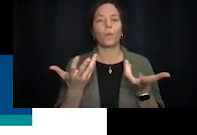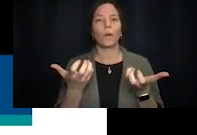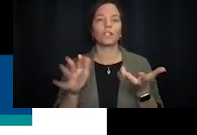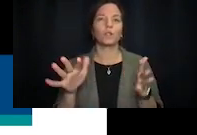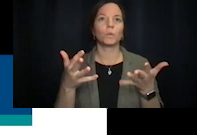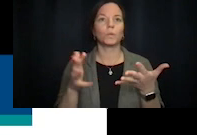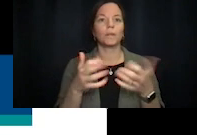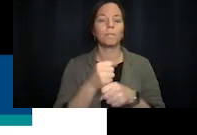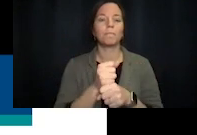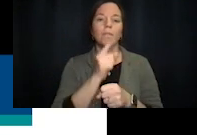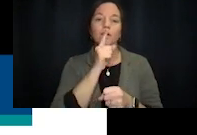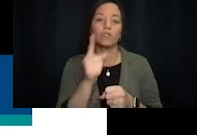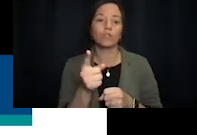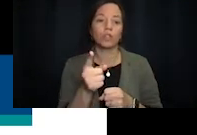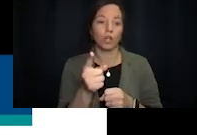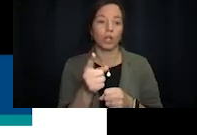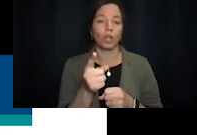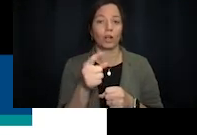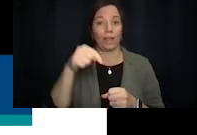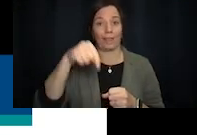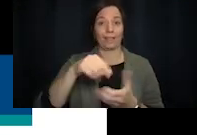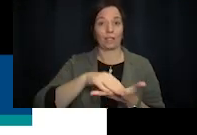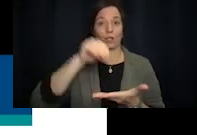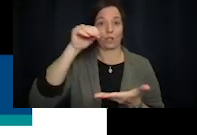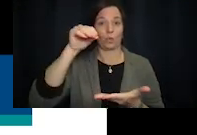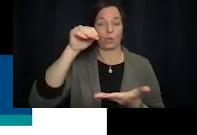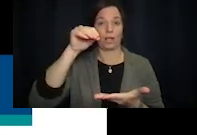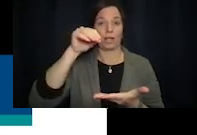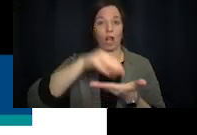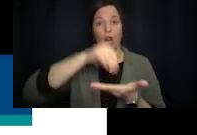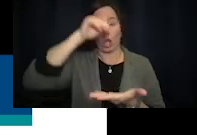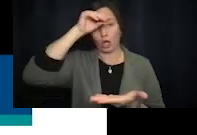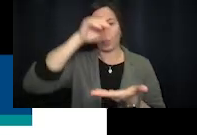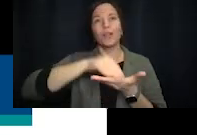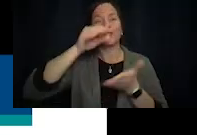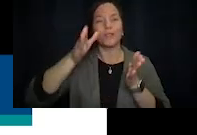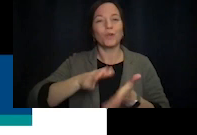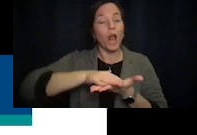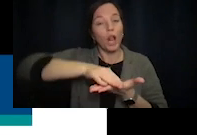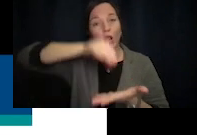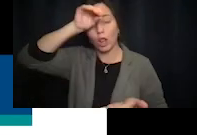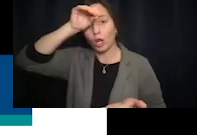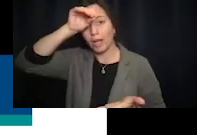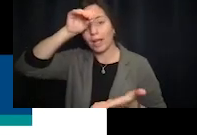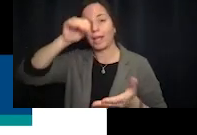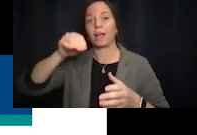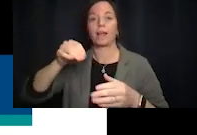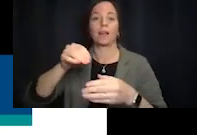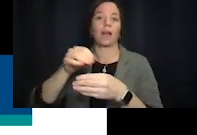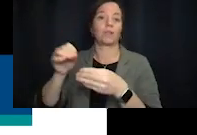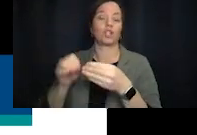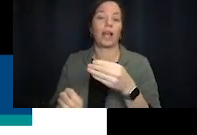make sure that, because this is the Student Learning Objective Symposium, to make sure that we ground our